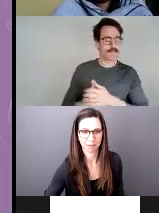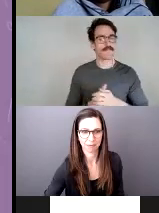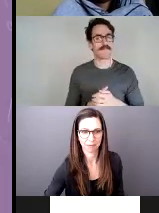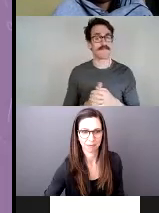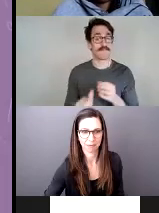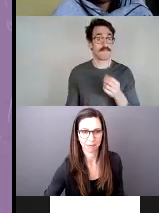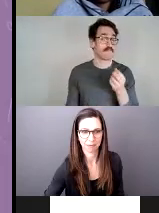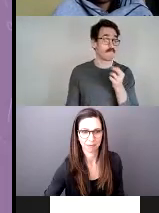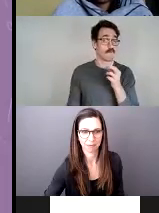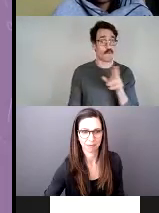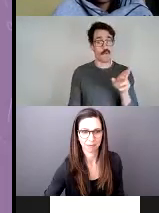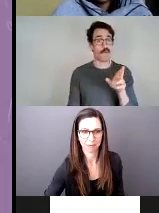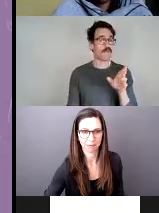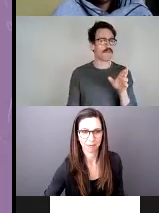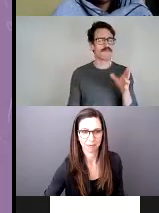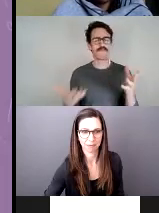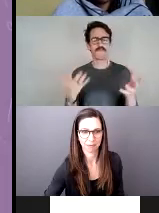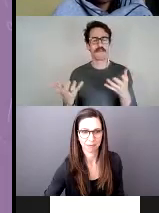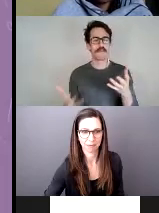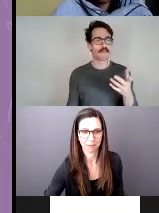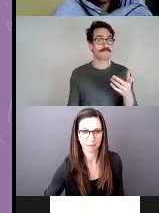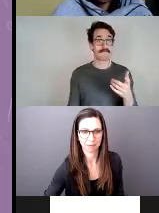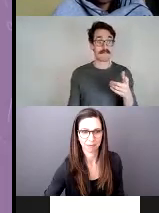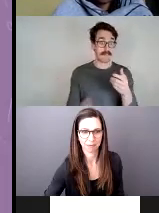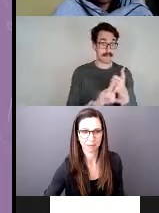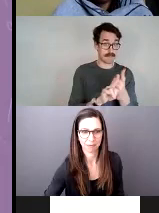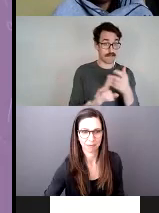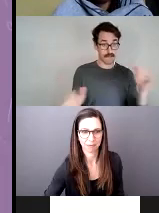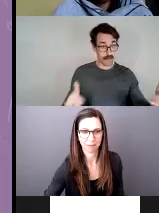for some validation and emotional support themselves.